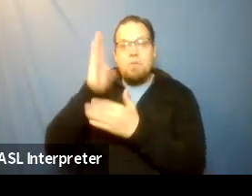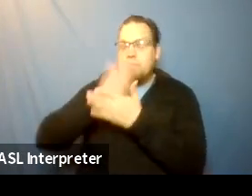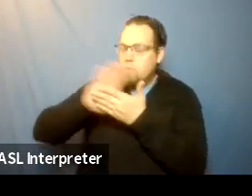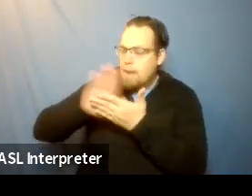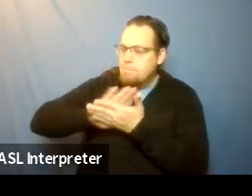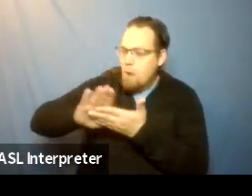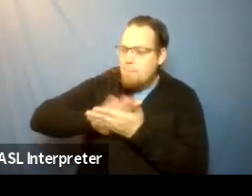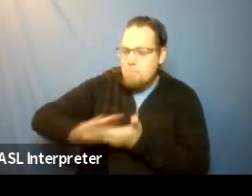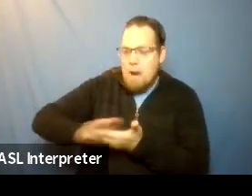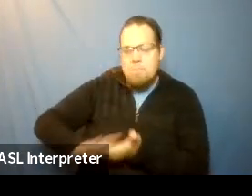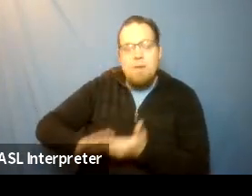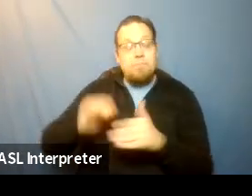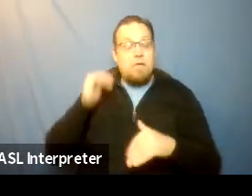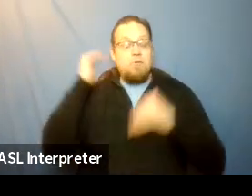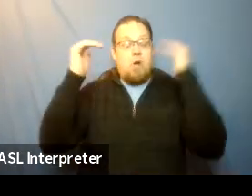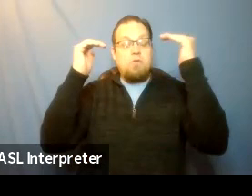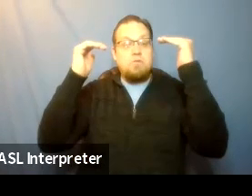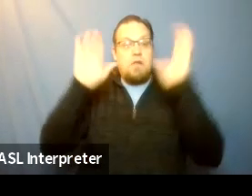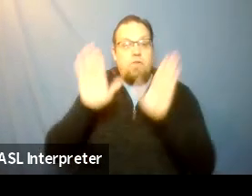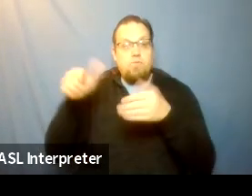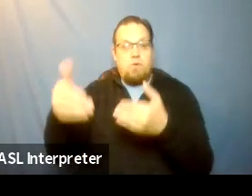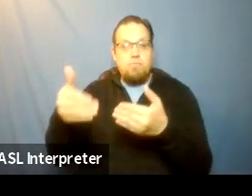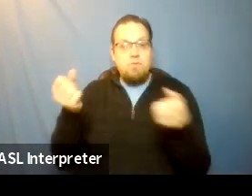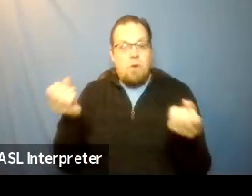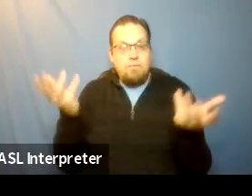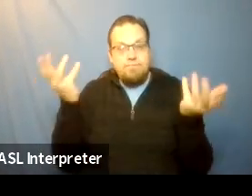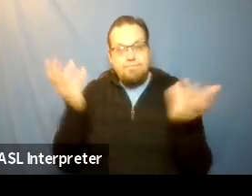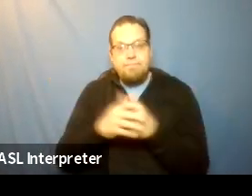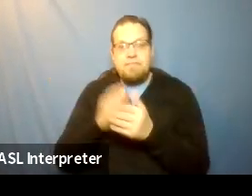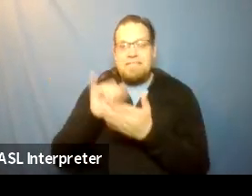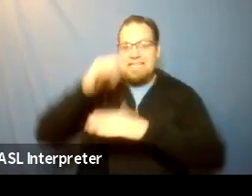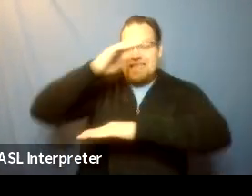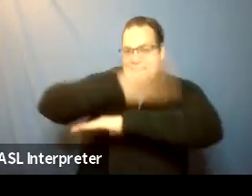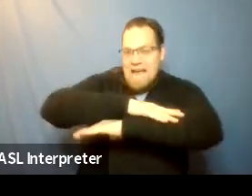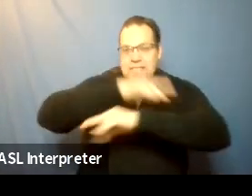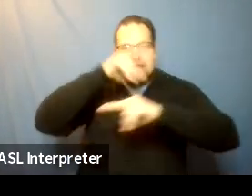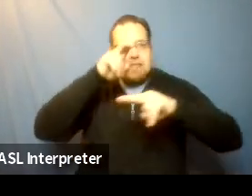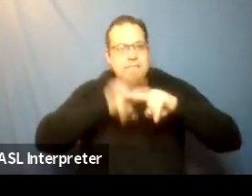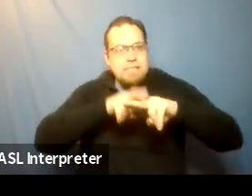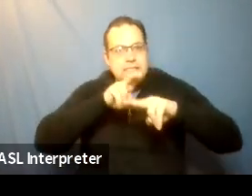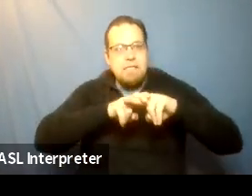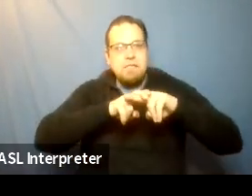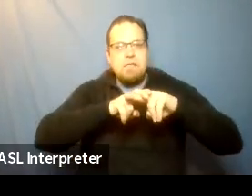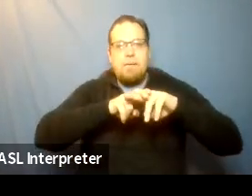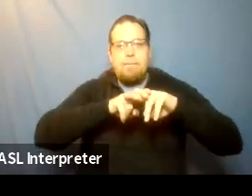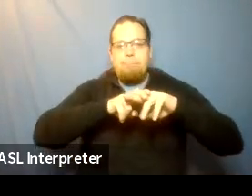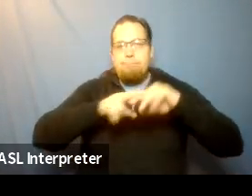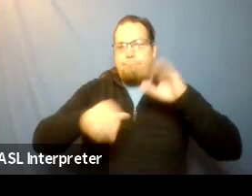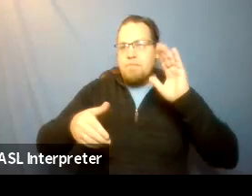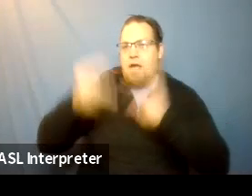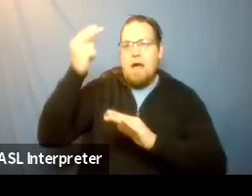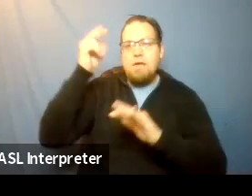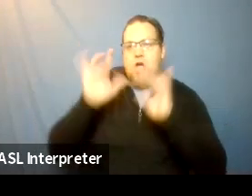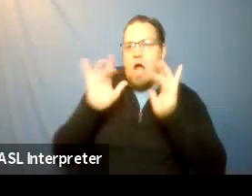down by adults in the room. So the desks and seats that students are sitting on, the high contact